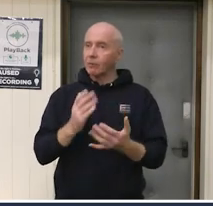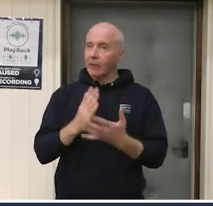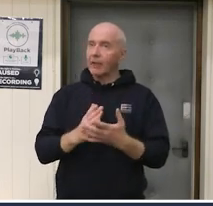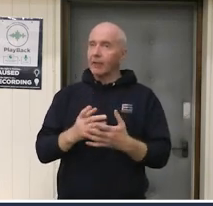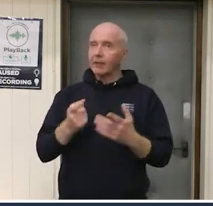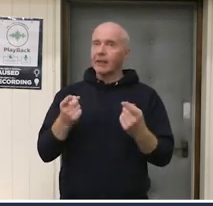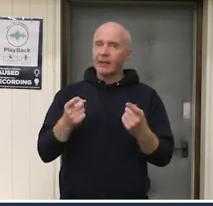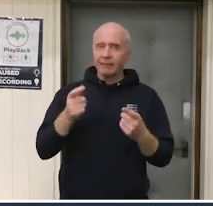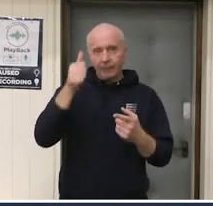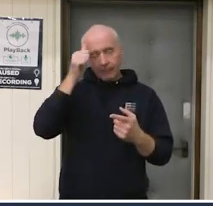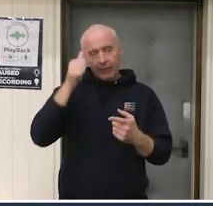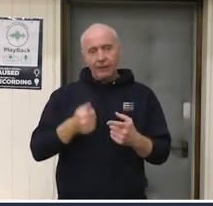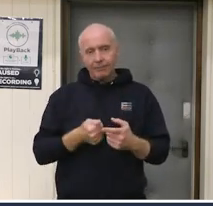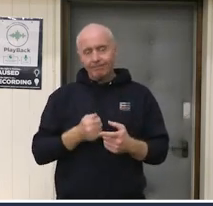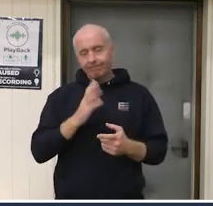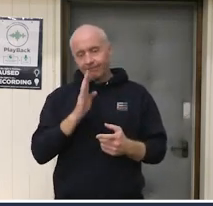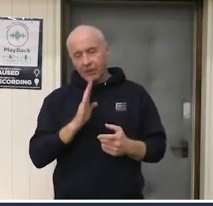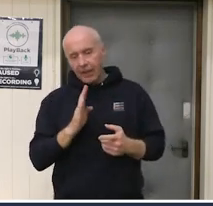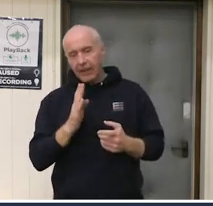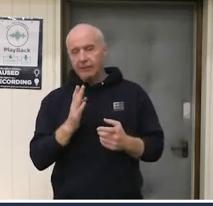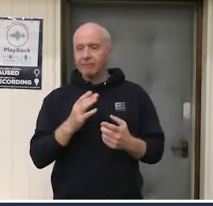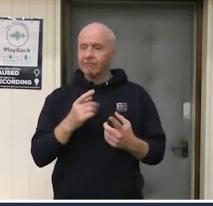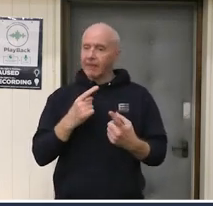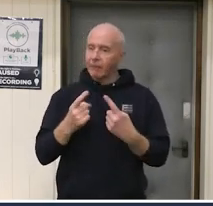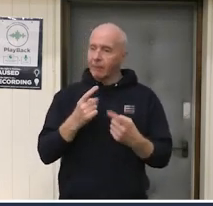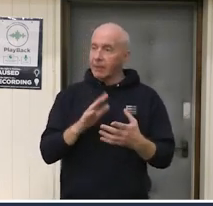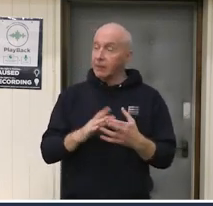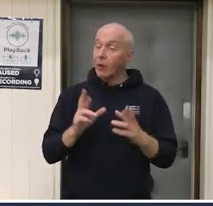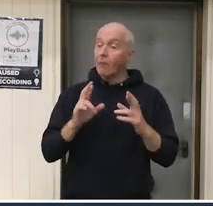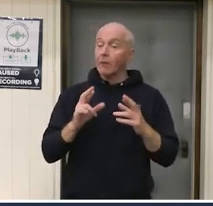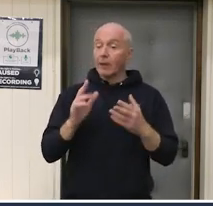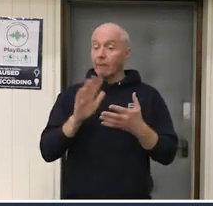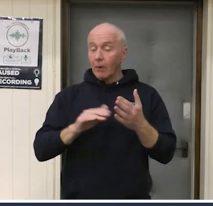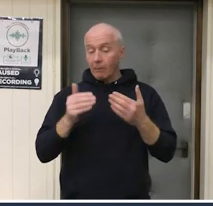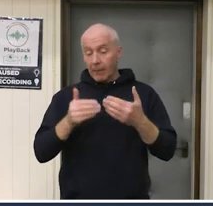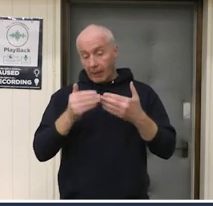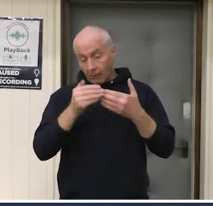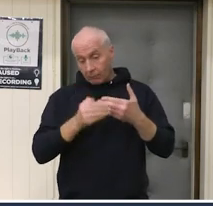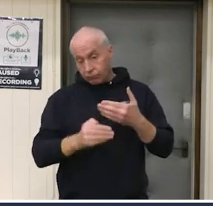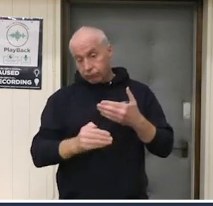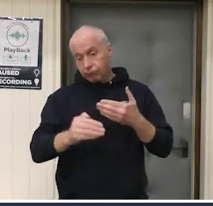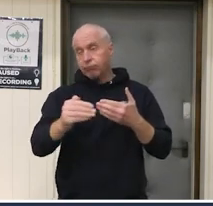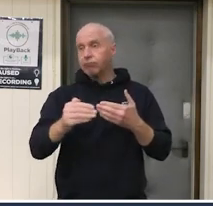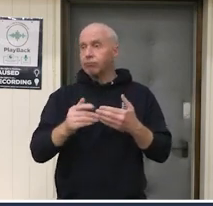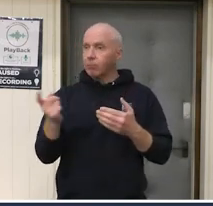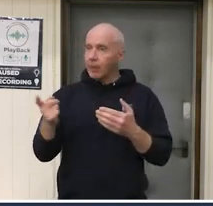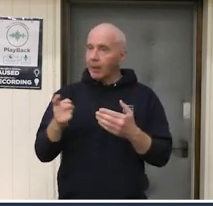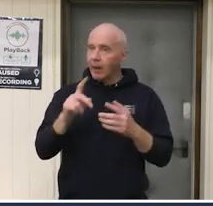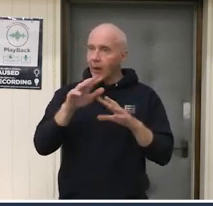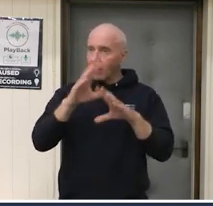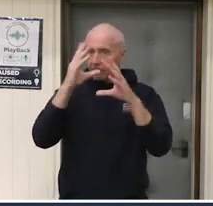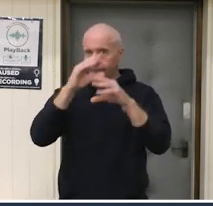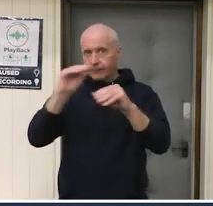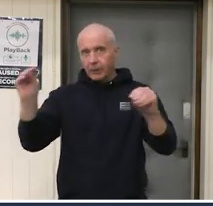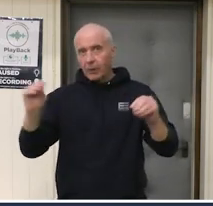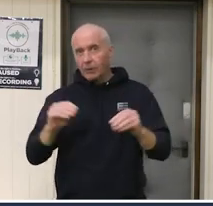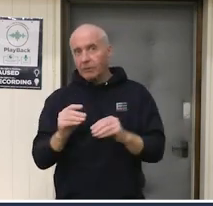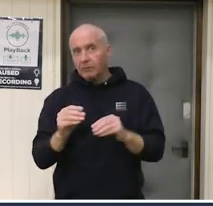hopefully. Hopefully beyond now, we'll be able to give you some reassurance that maybe we'll do